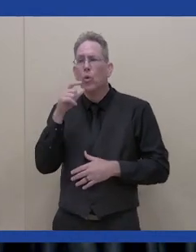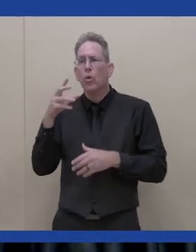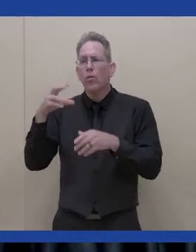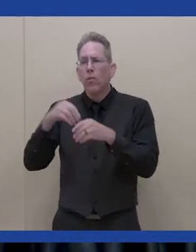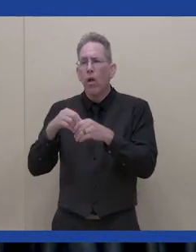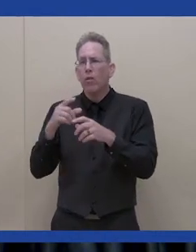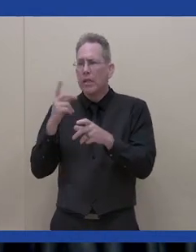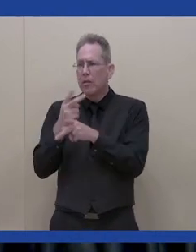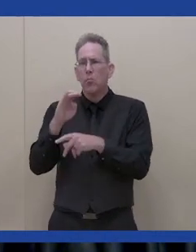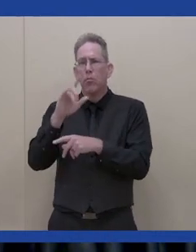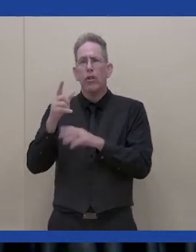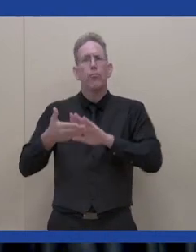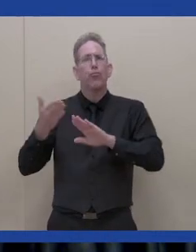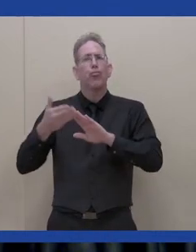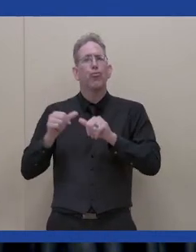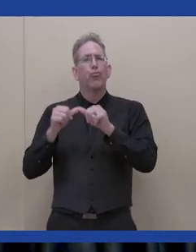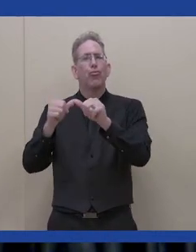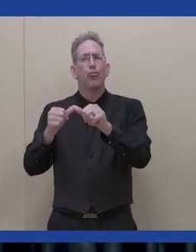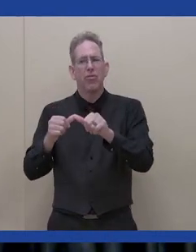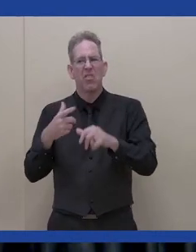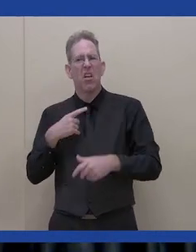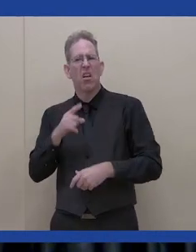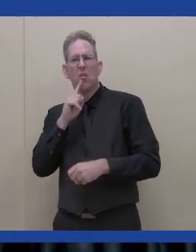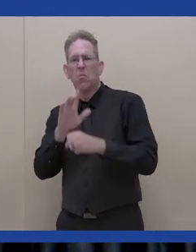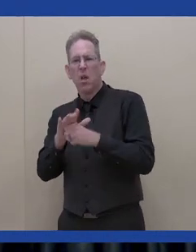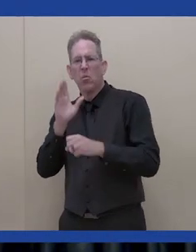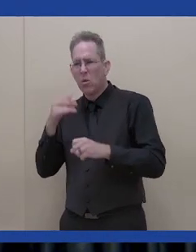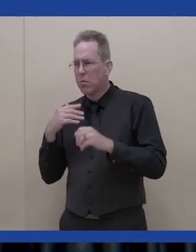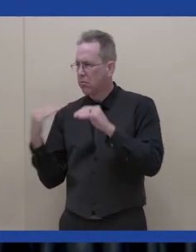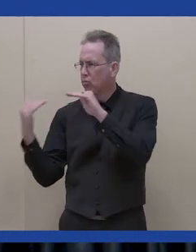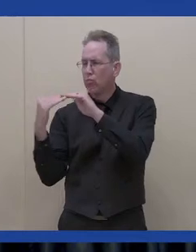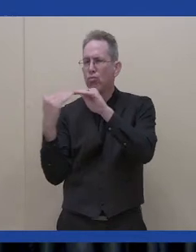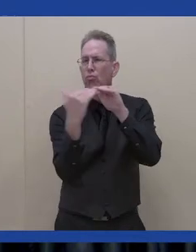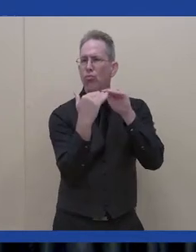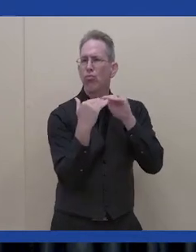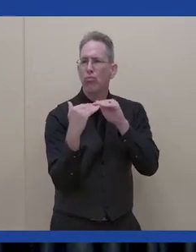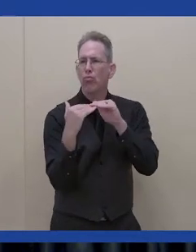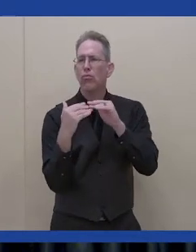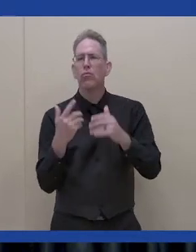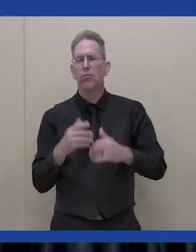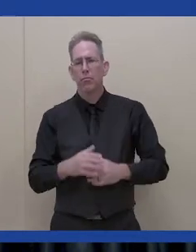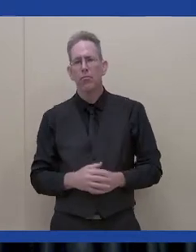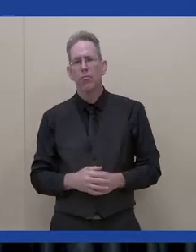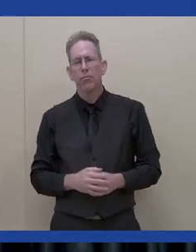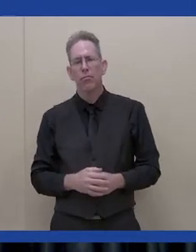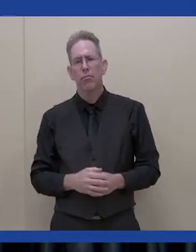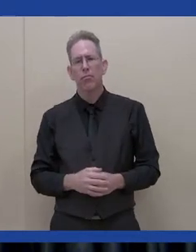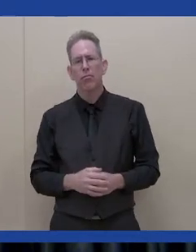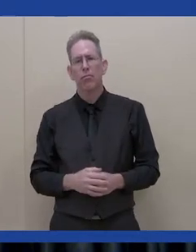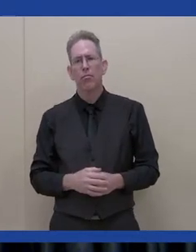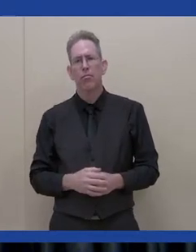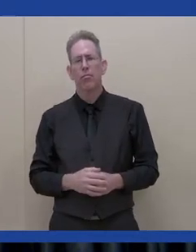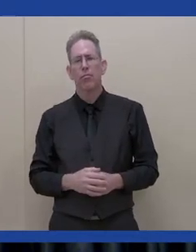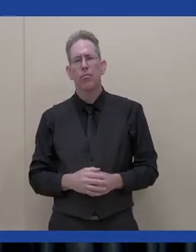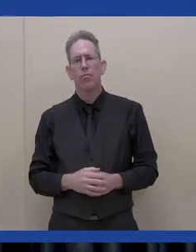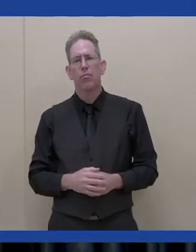this council will similarly treat you with fairness and respect in a way that honors and values your commitment and work for our